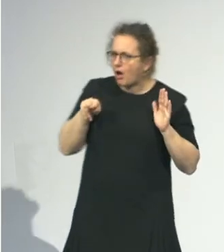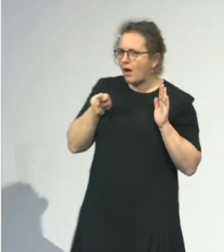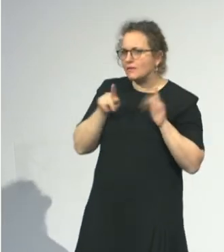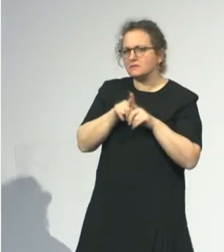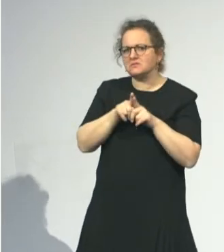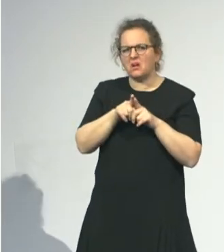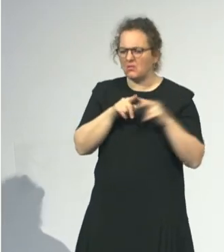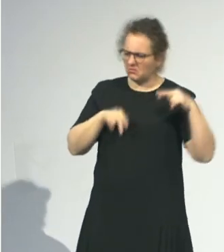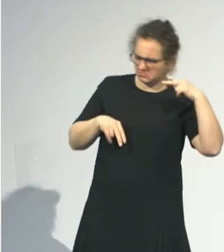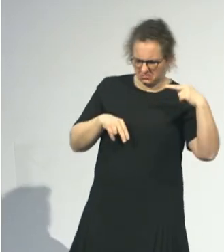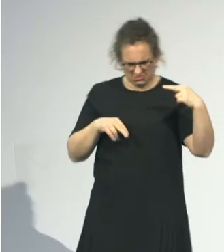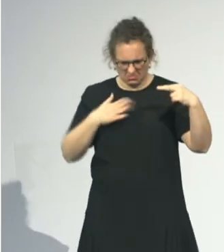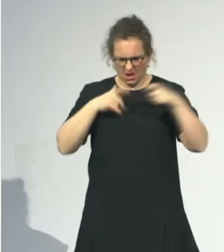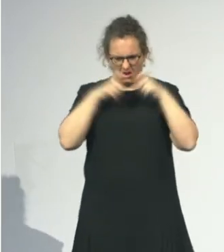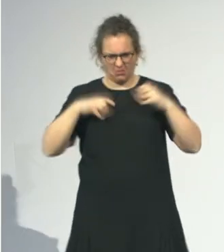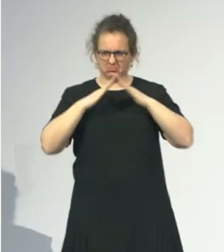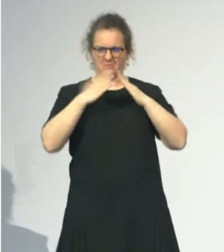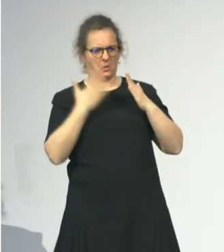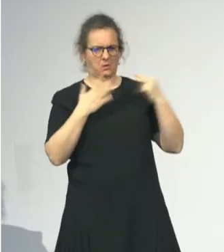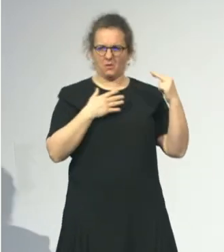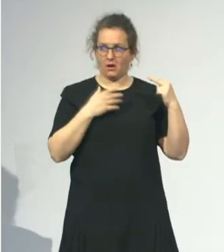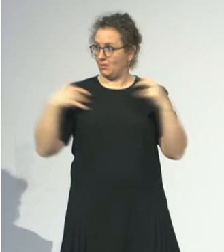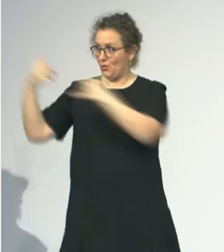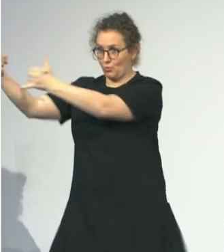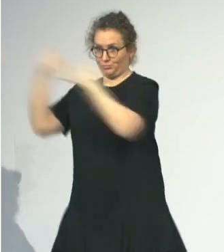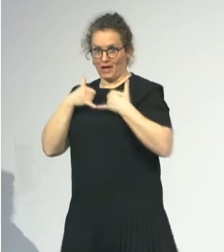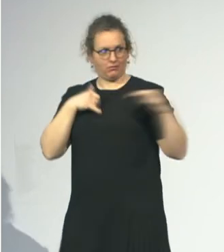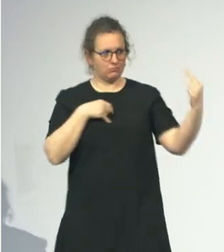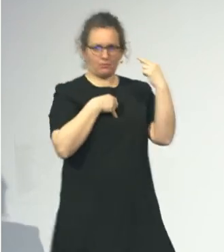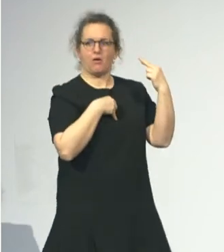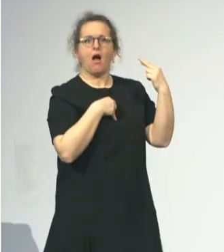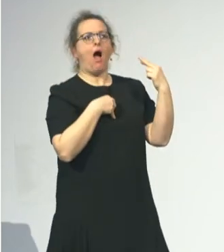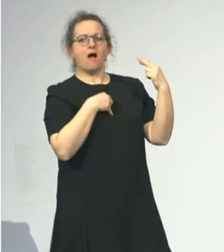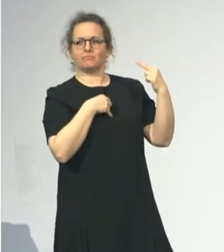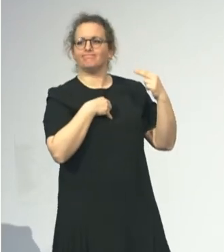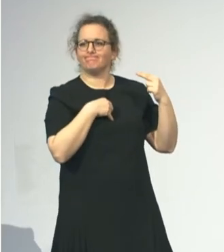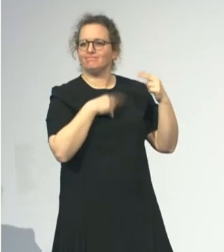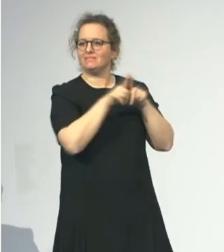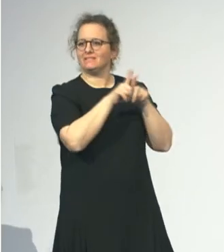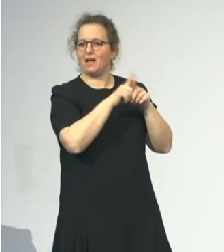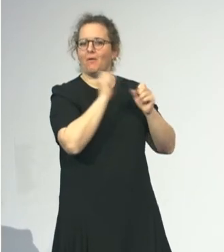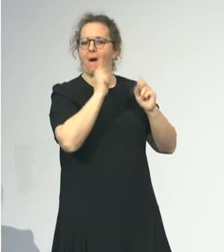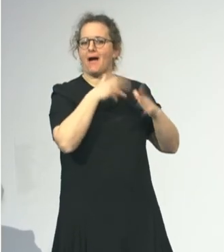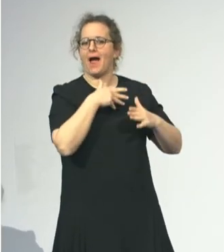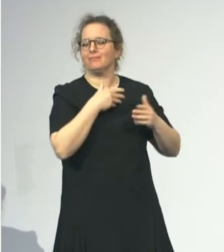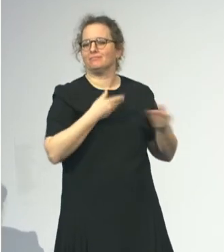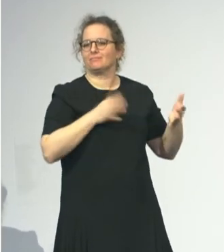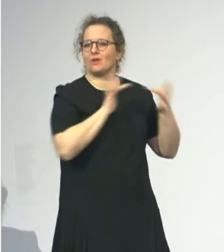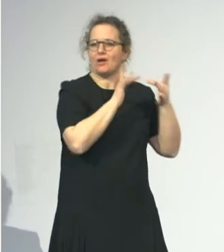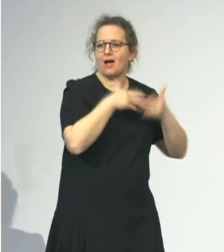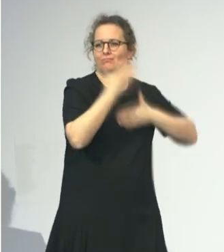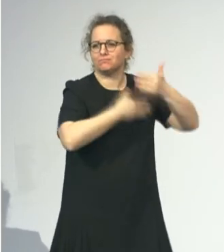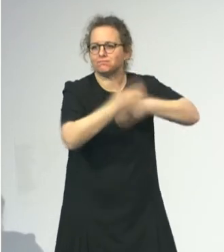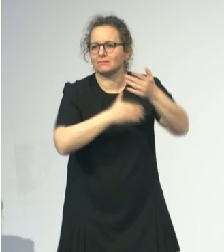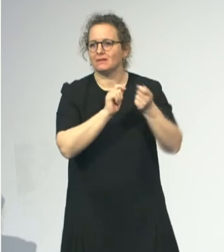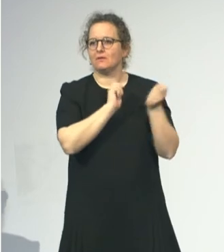Project Conference, the President of Brazil gave us the most noble award recognition